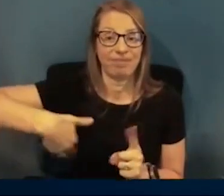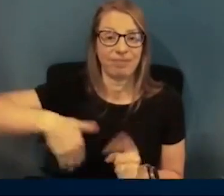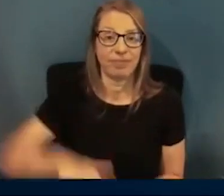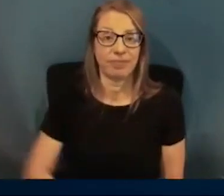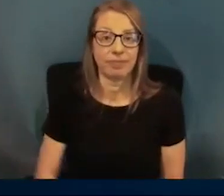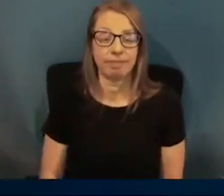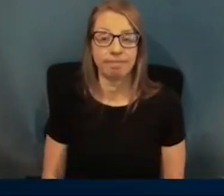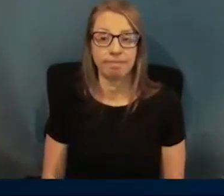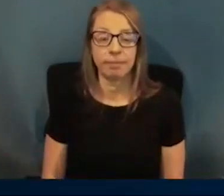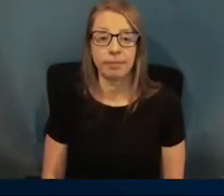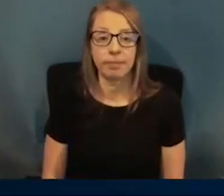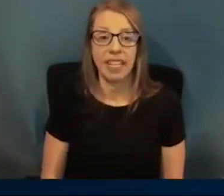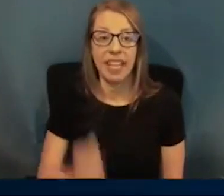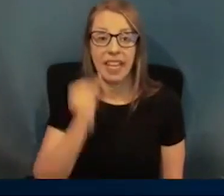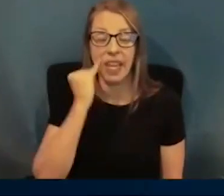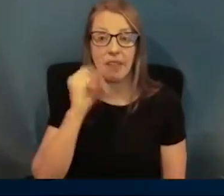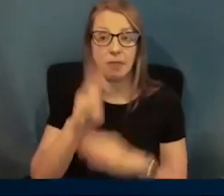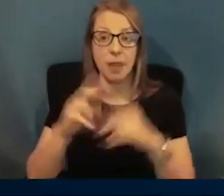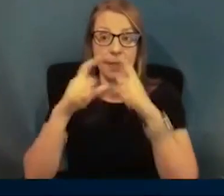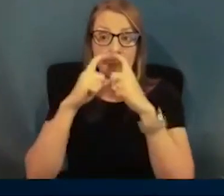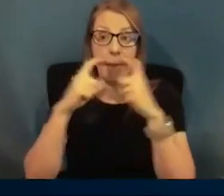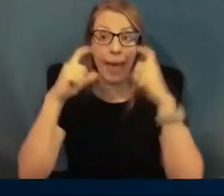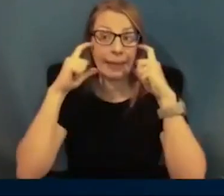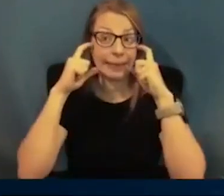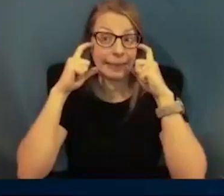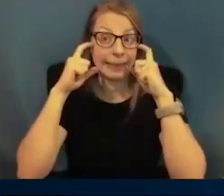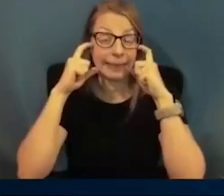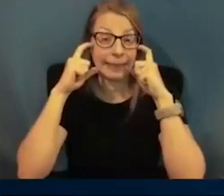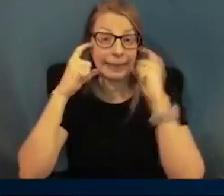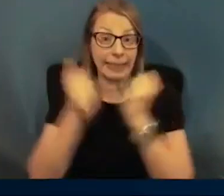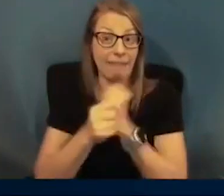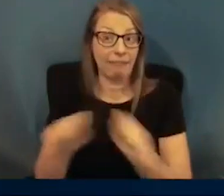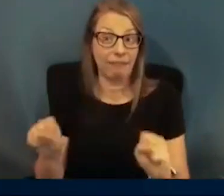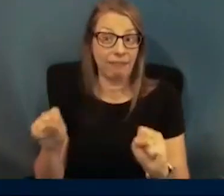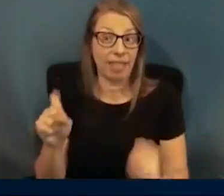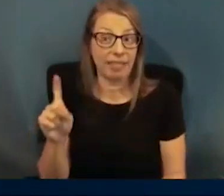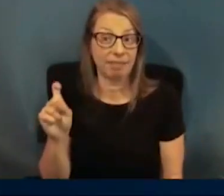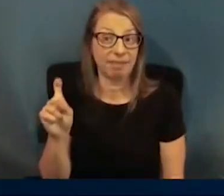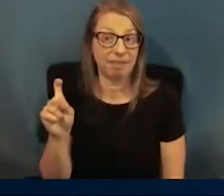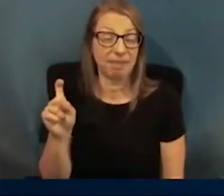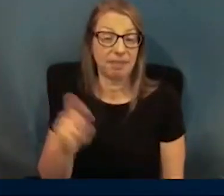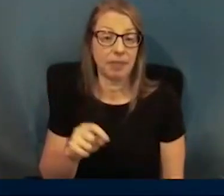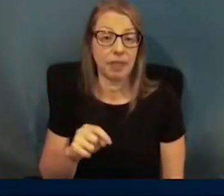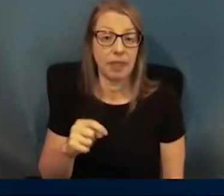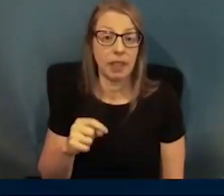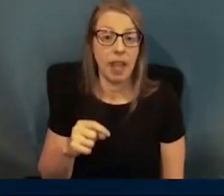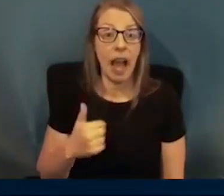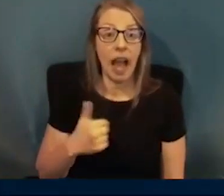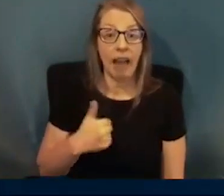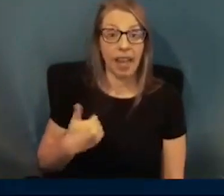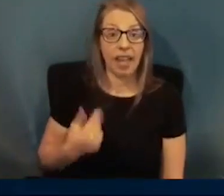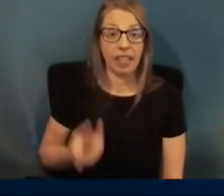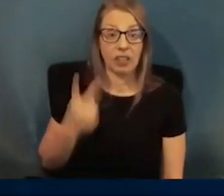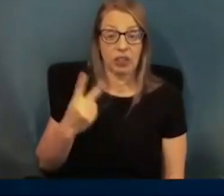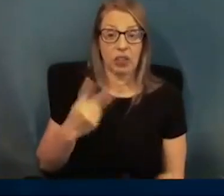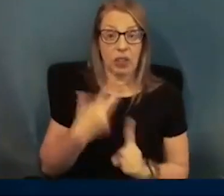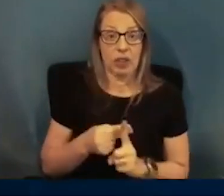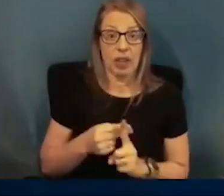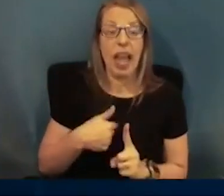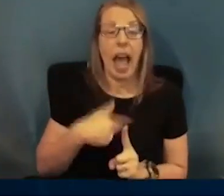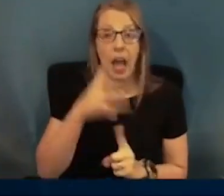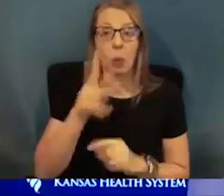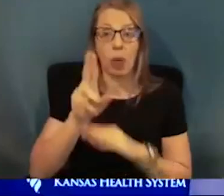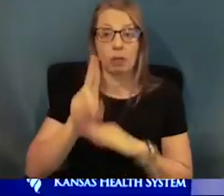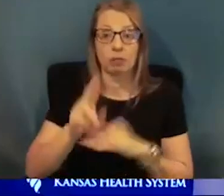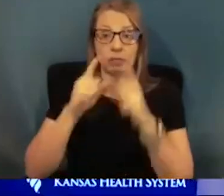she masks up, is she safe? Yeah. I've had 2 doses, and I'm masking.